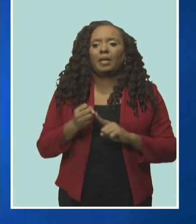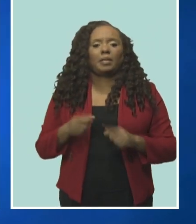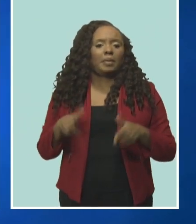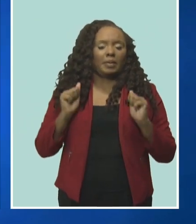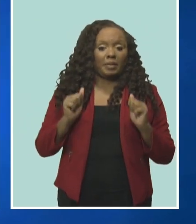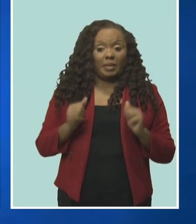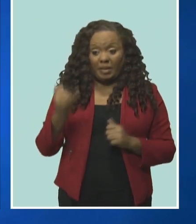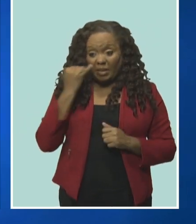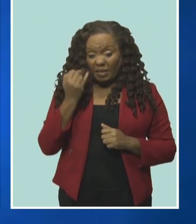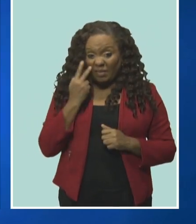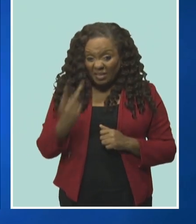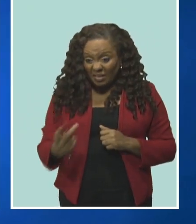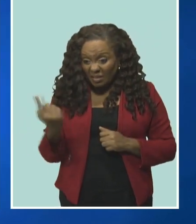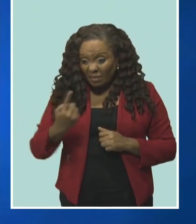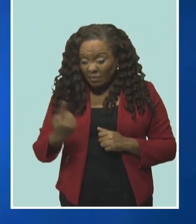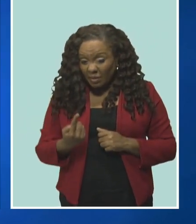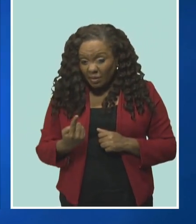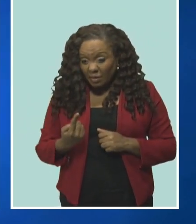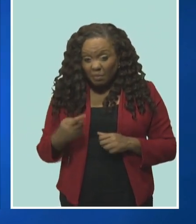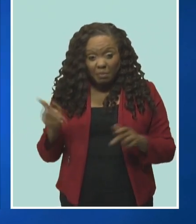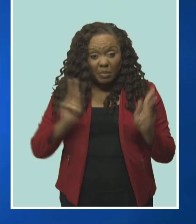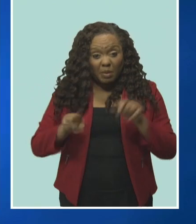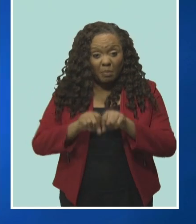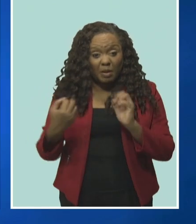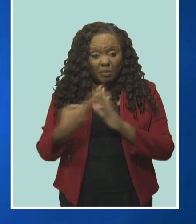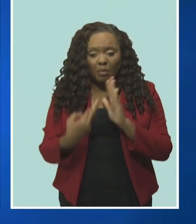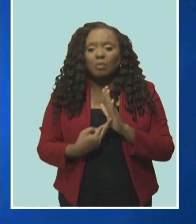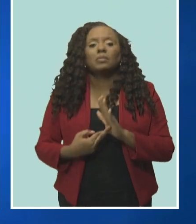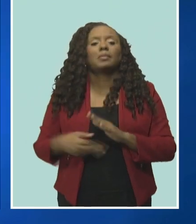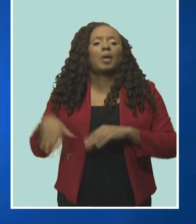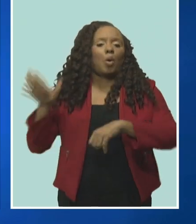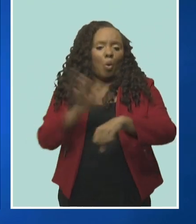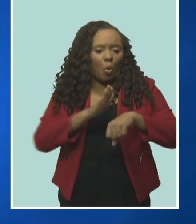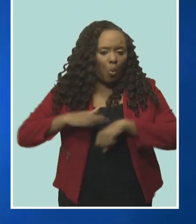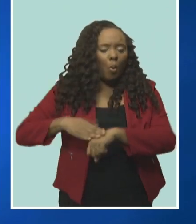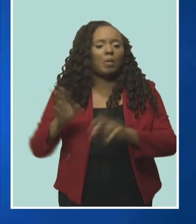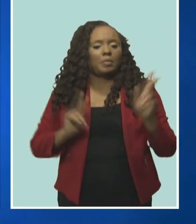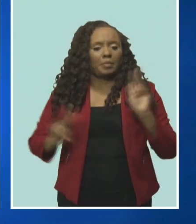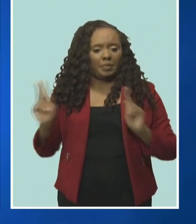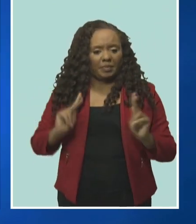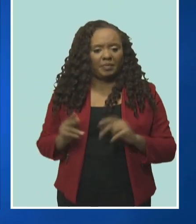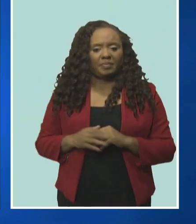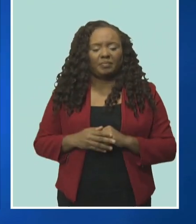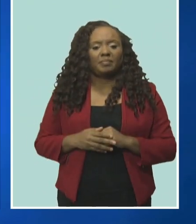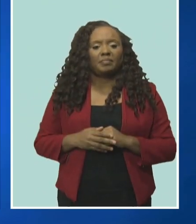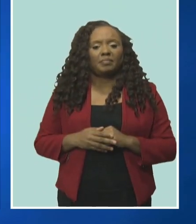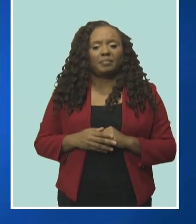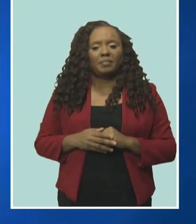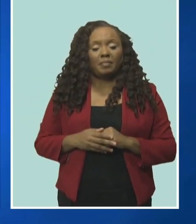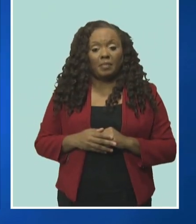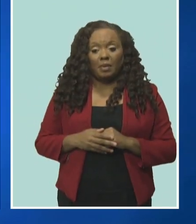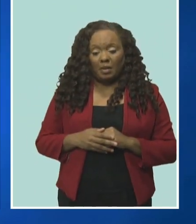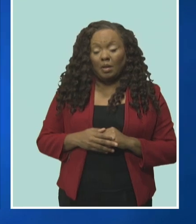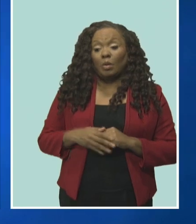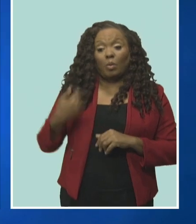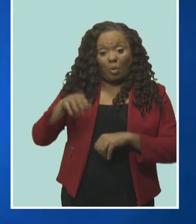the first thing we do is give persons a warning. And you're given, depending on the type of violation it is, you're given a period of time in which to correct the